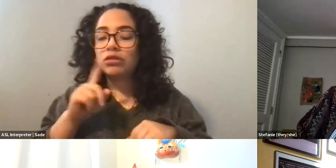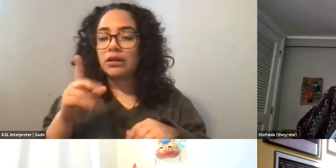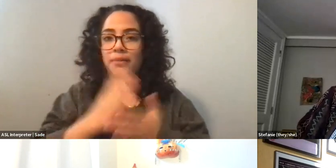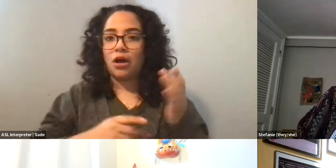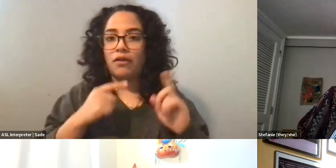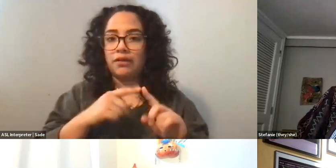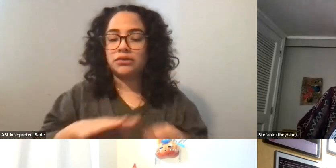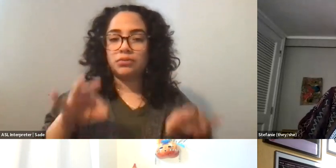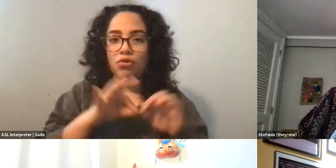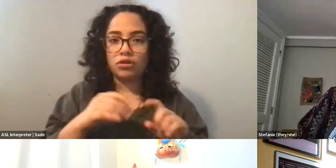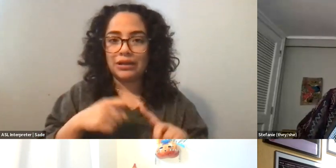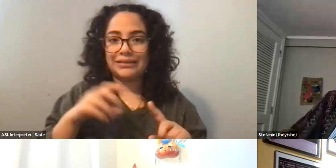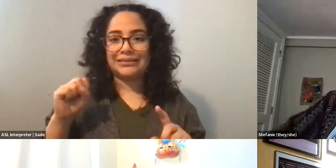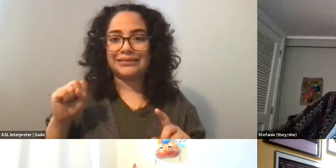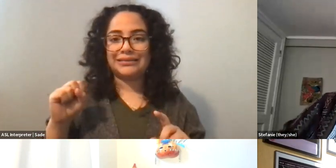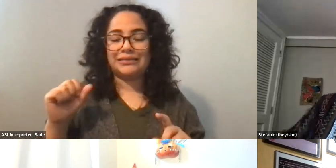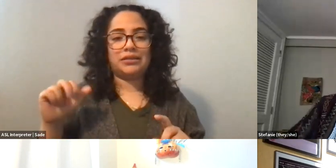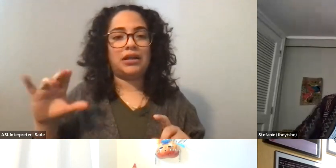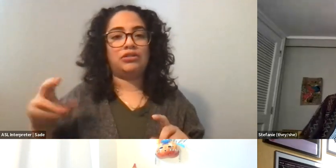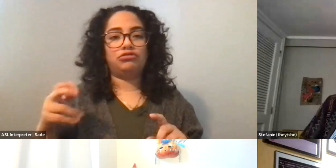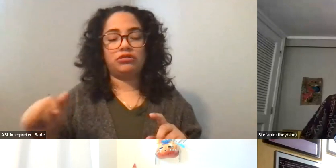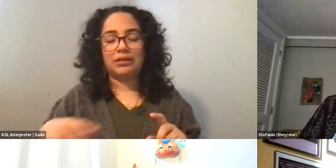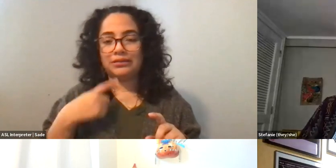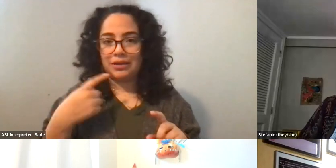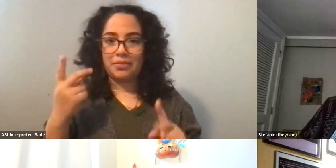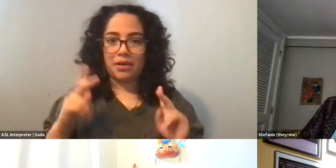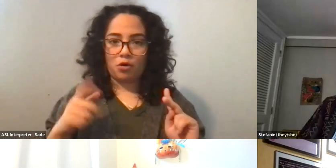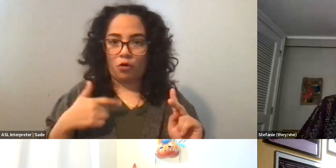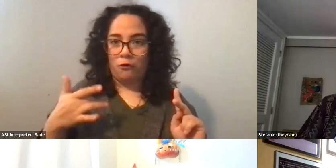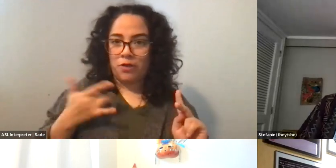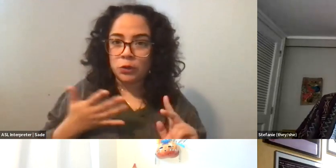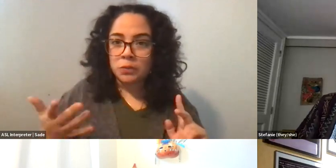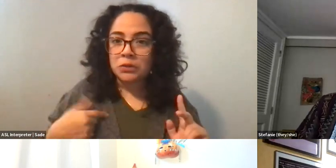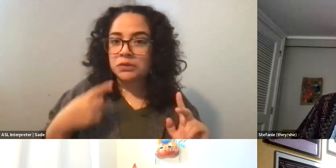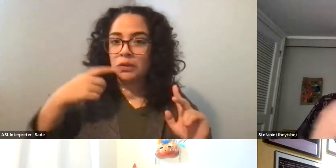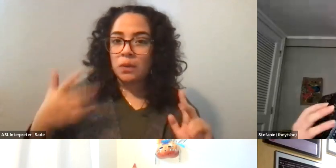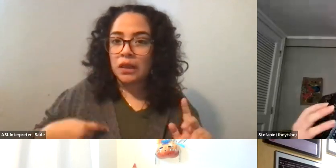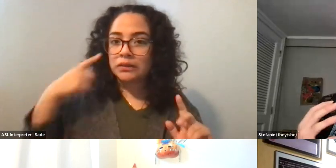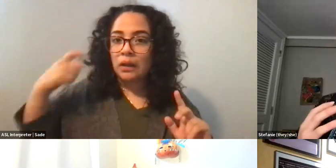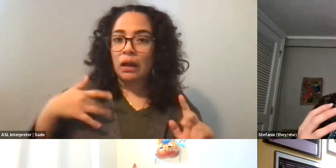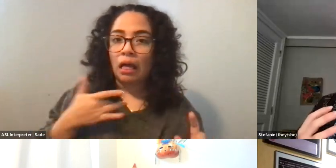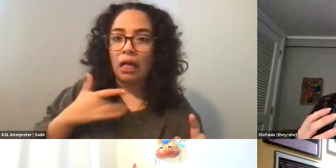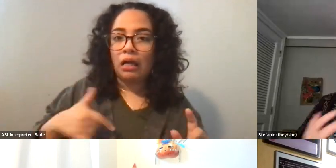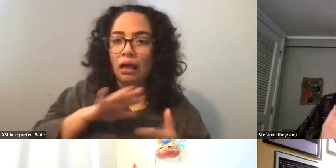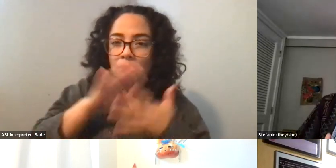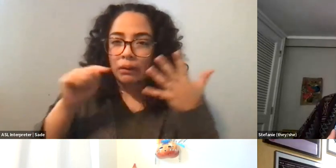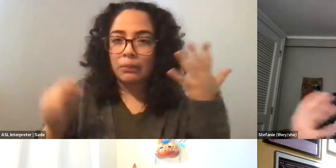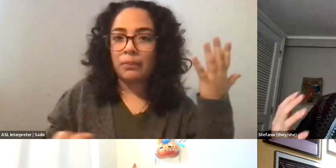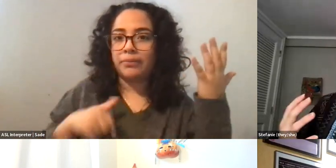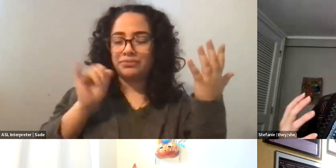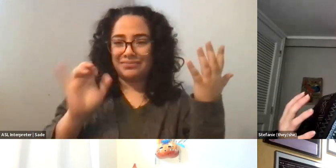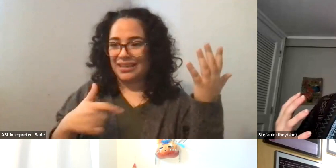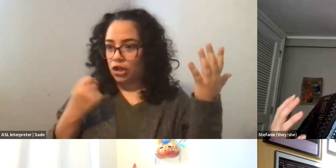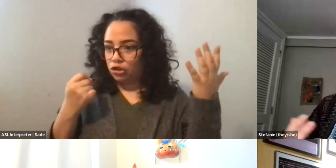that Sascha alluded at, people who feel too much, who think too much, who are too sensitive, understanding that we